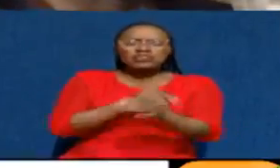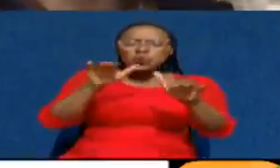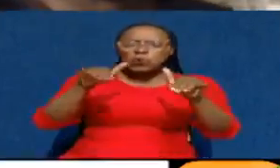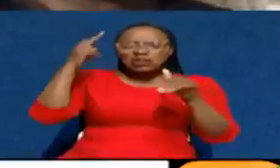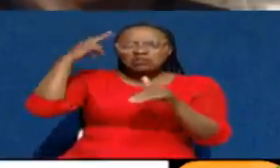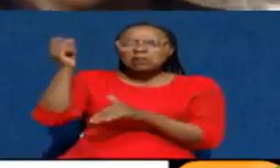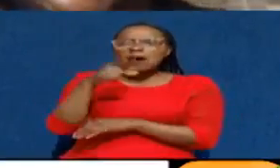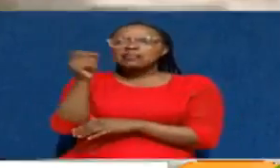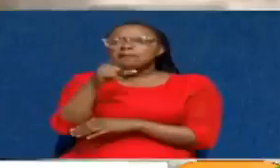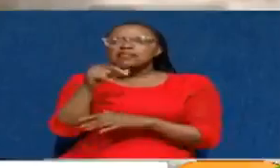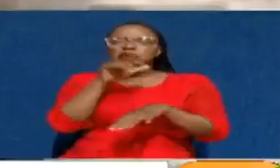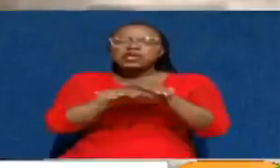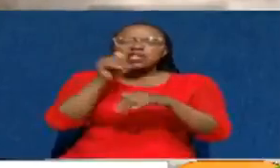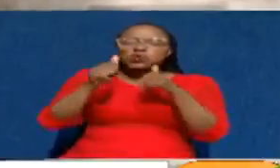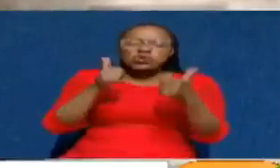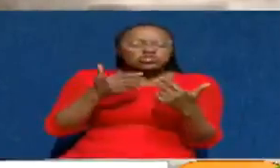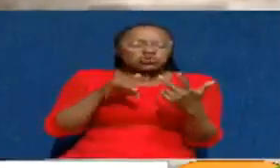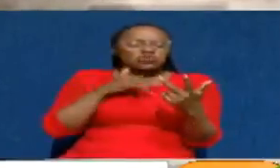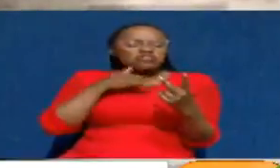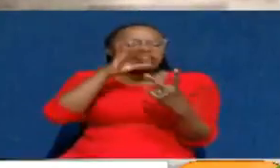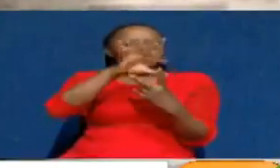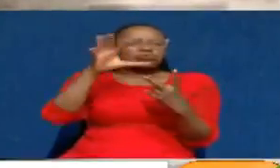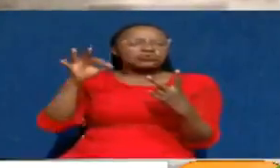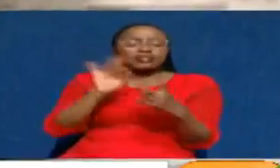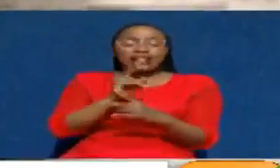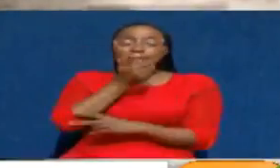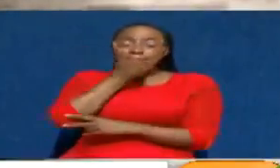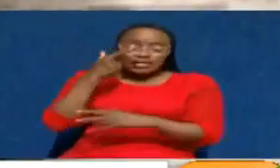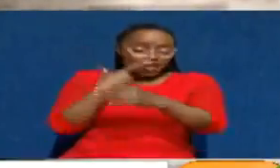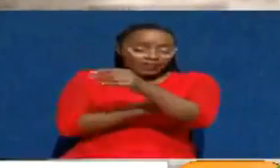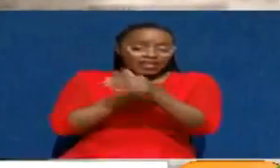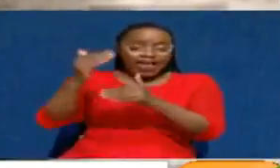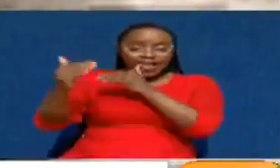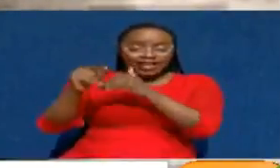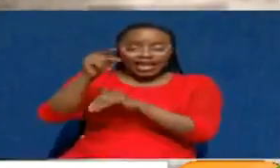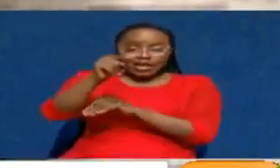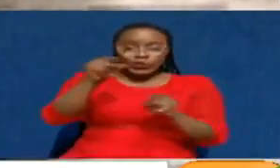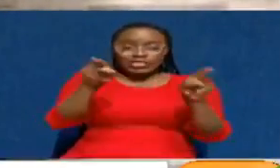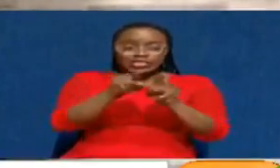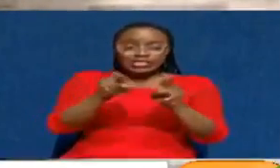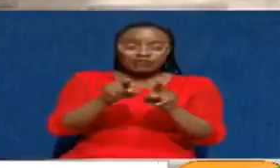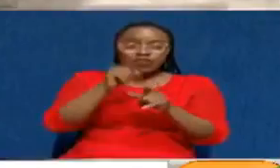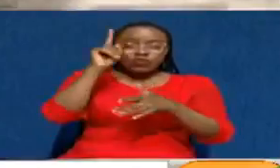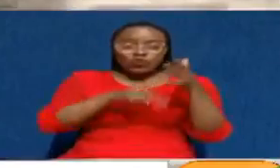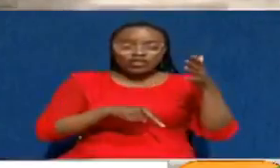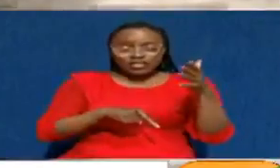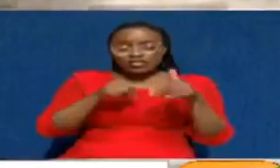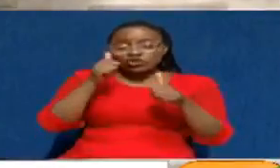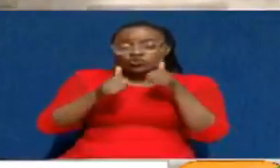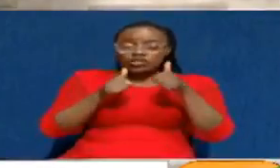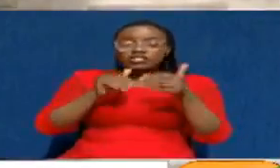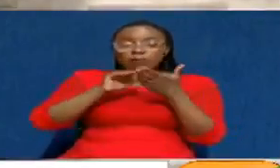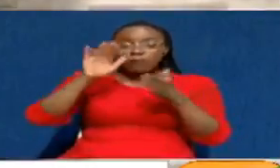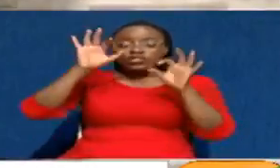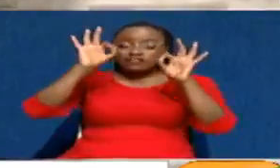for a few months to get the one that you prefer. The best vaccine will be the one closest to you. In terms of which one is most